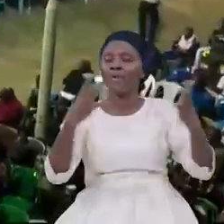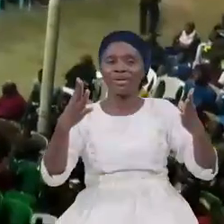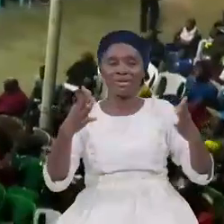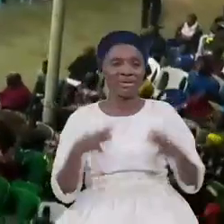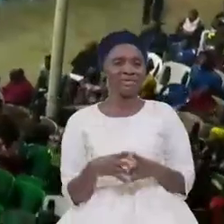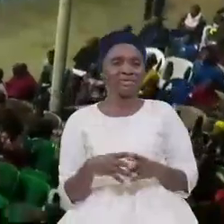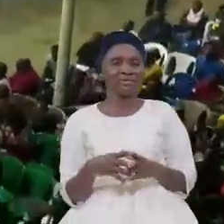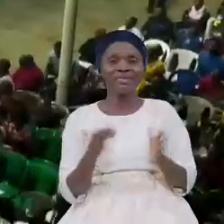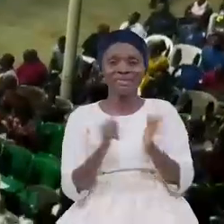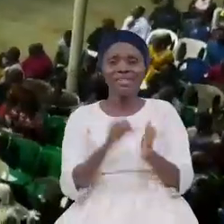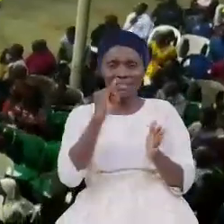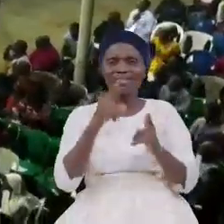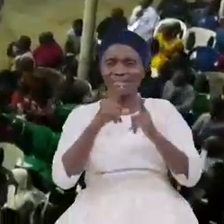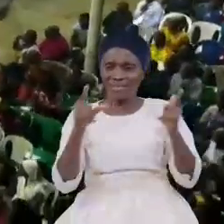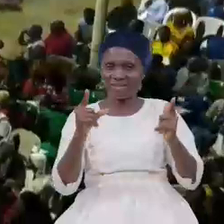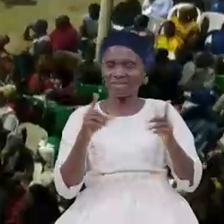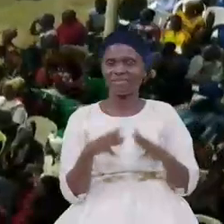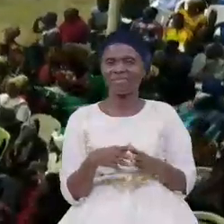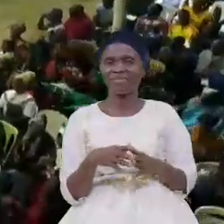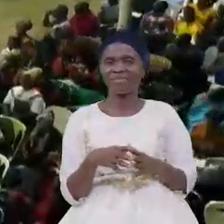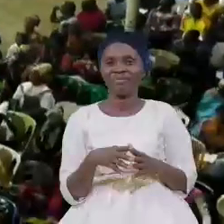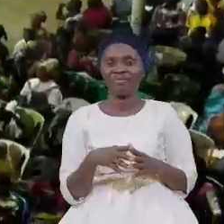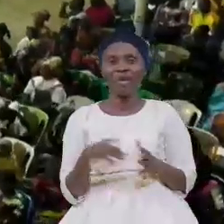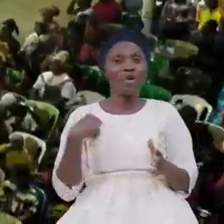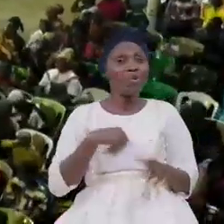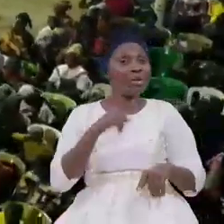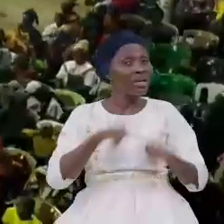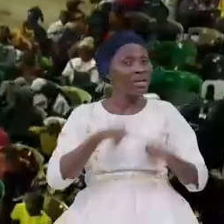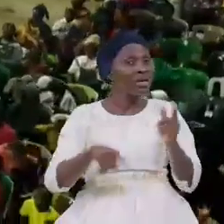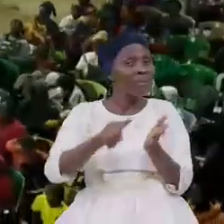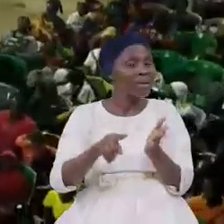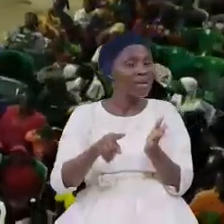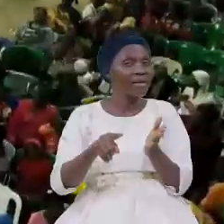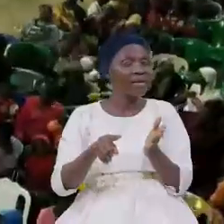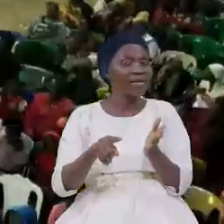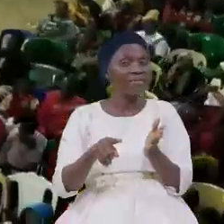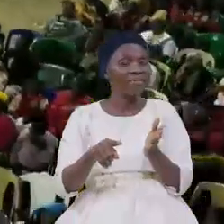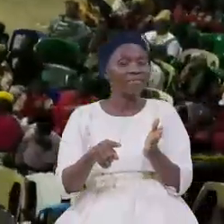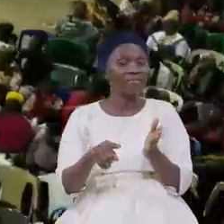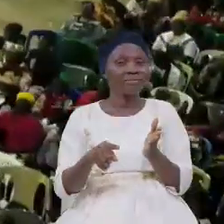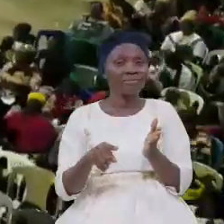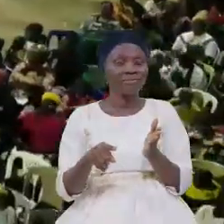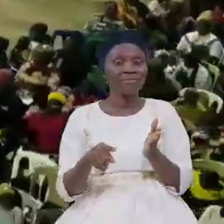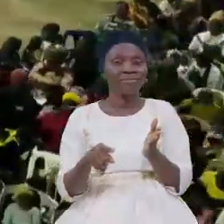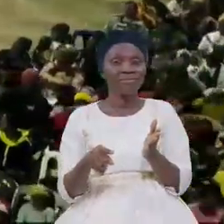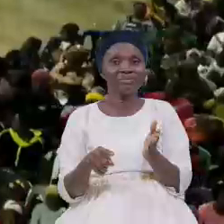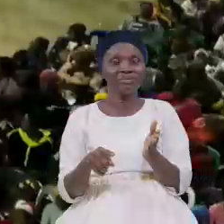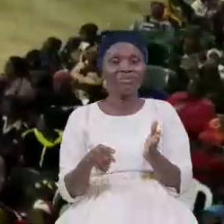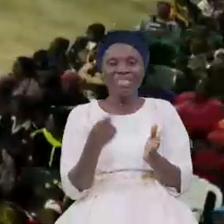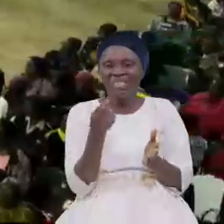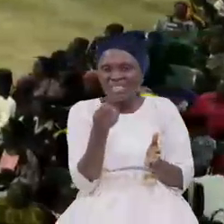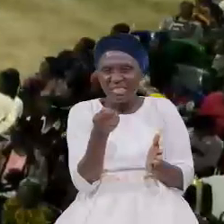That's grace. We cannot pay for a judge, a teacher of